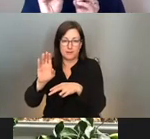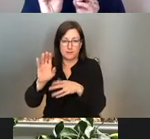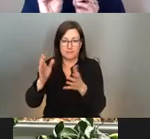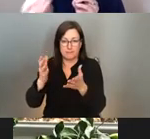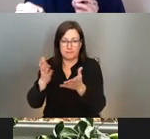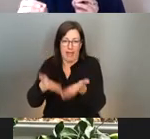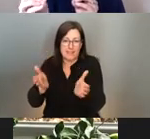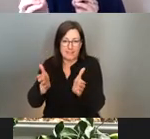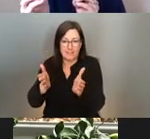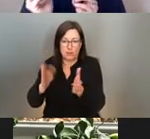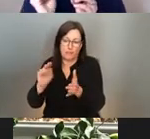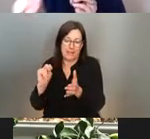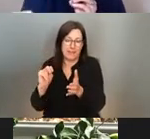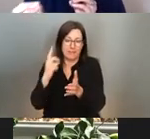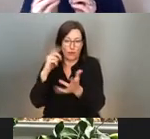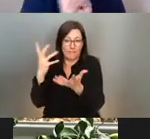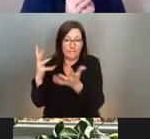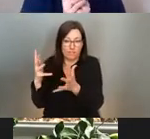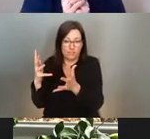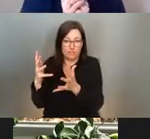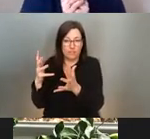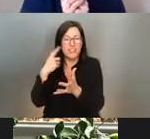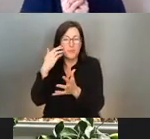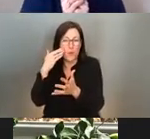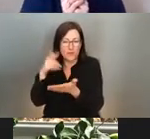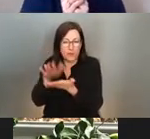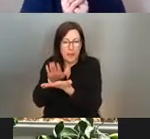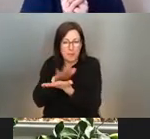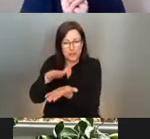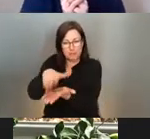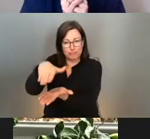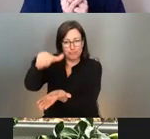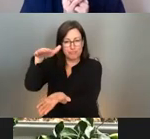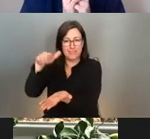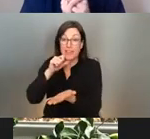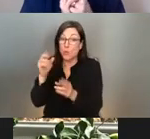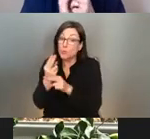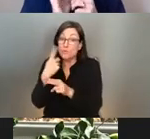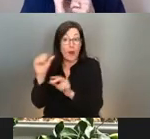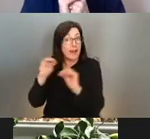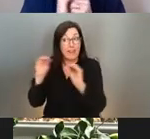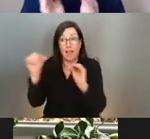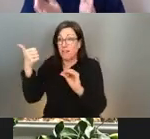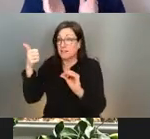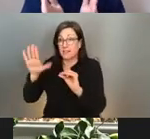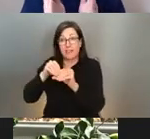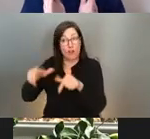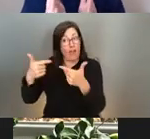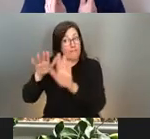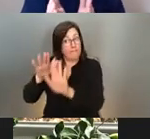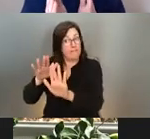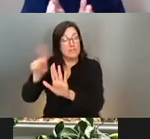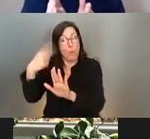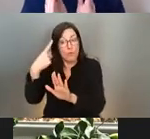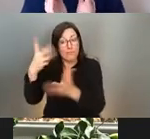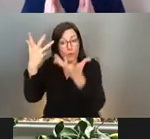but a bin. It's a paper basket that is not used for anything else in this child's life, but for that